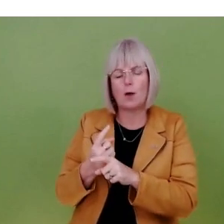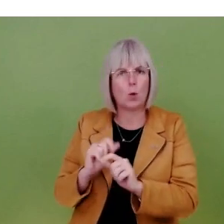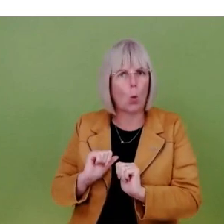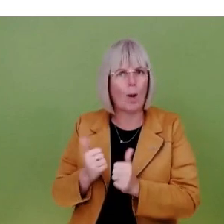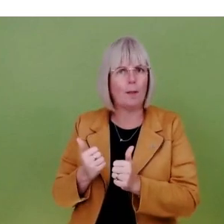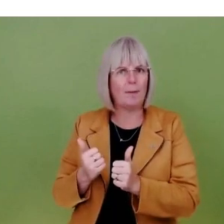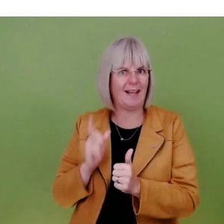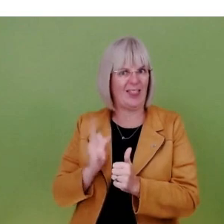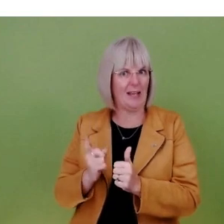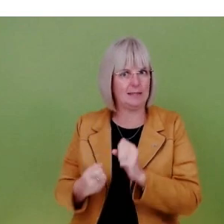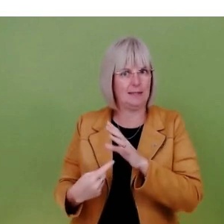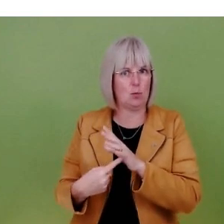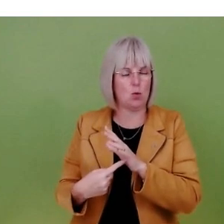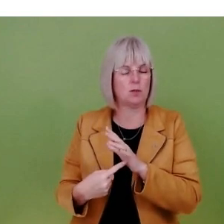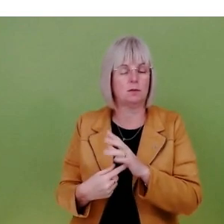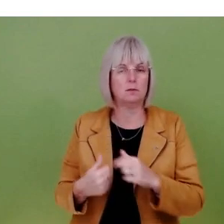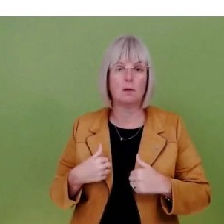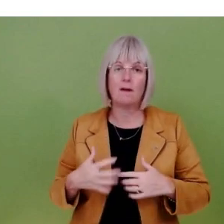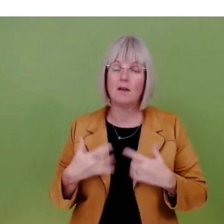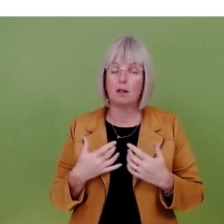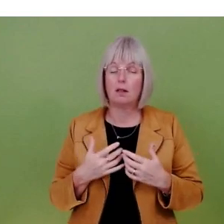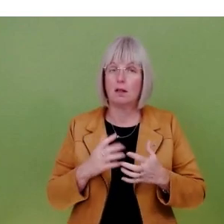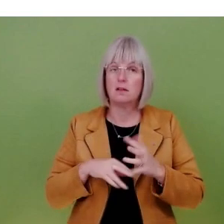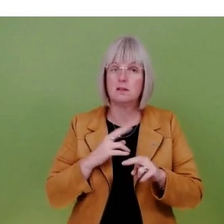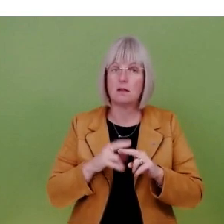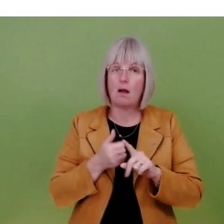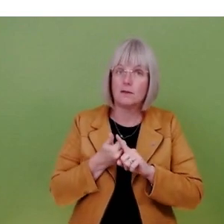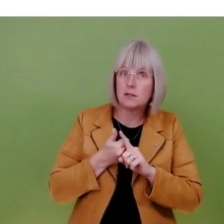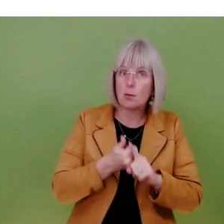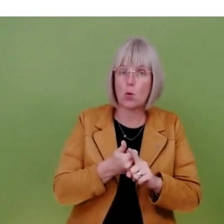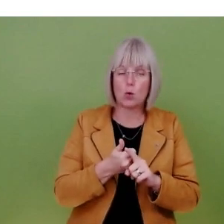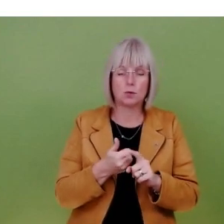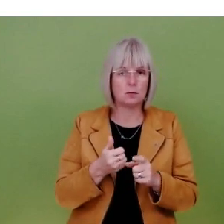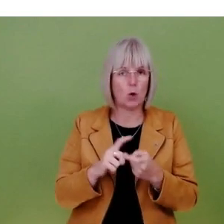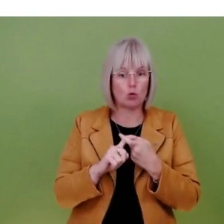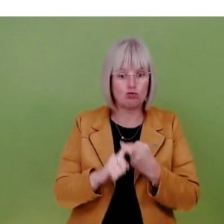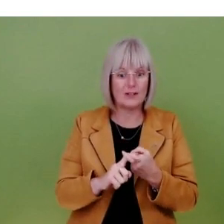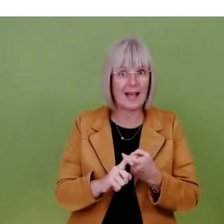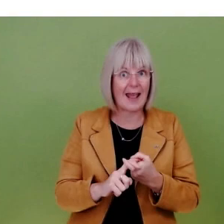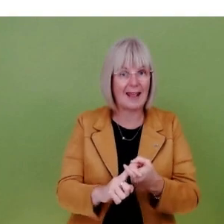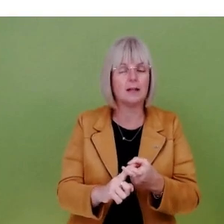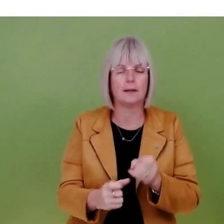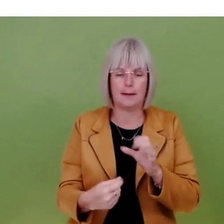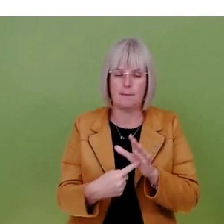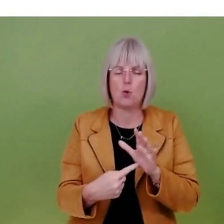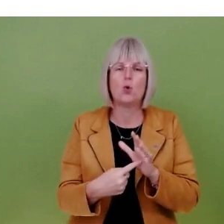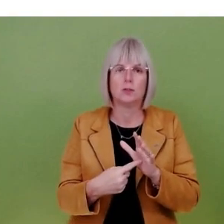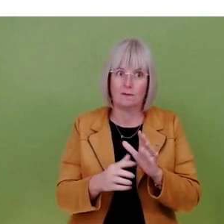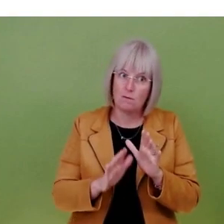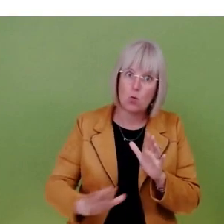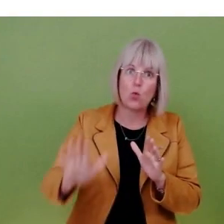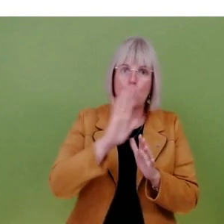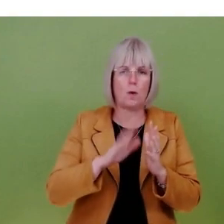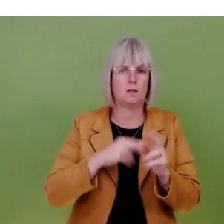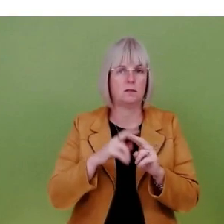and retainment should be considered across the entire workforce and have a multitude of different ways of support. Some of them will be